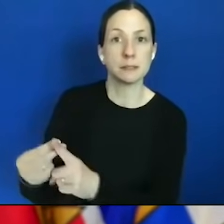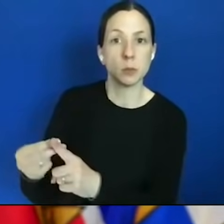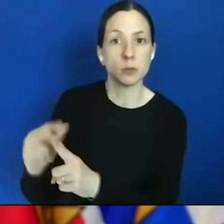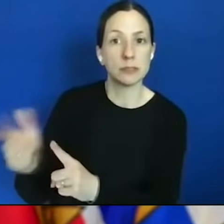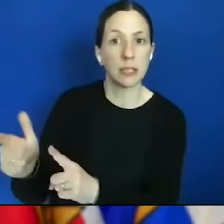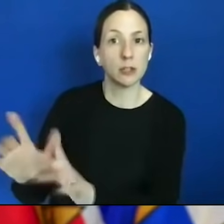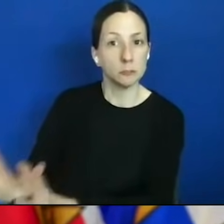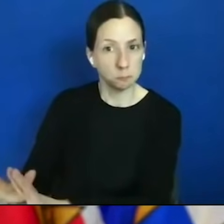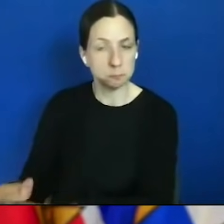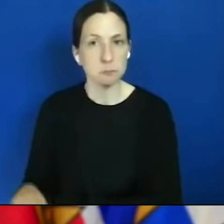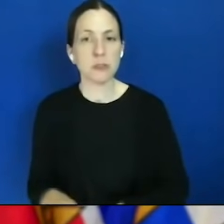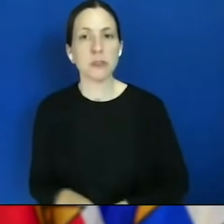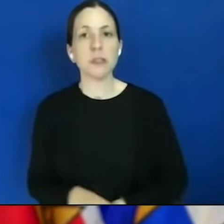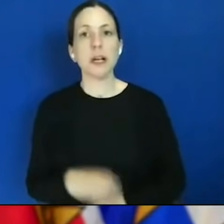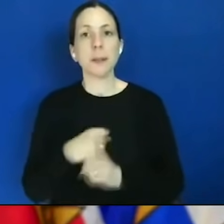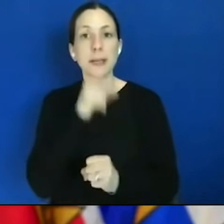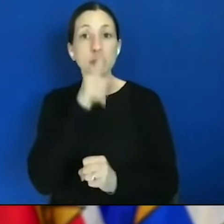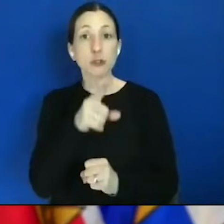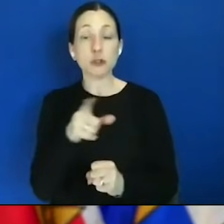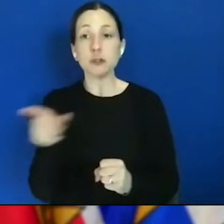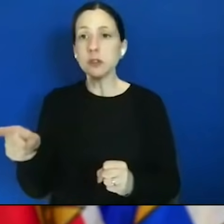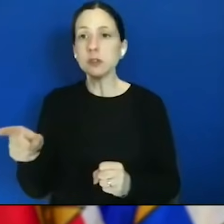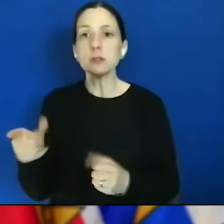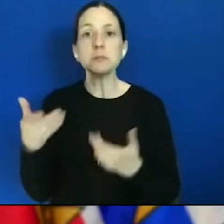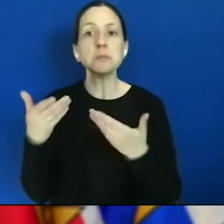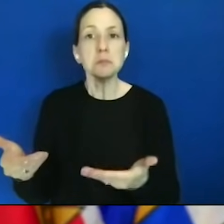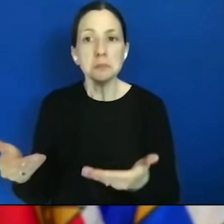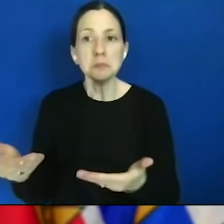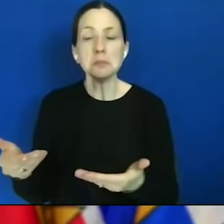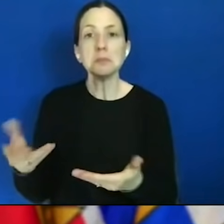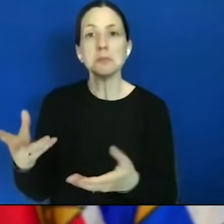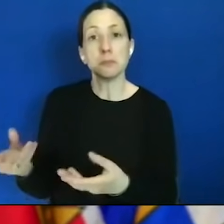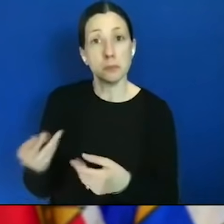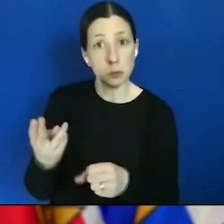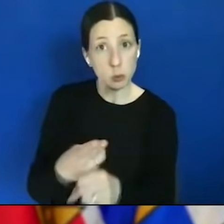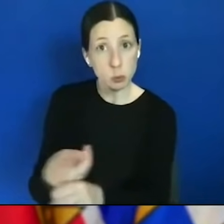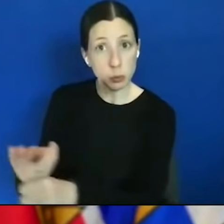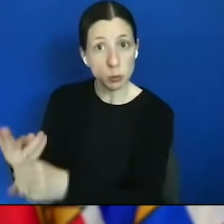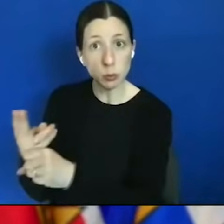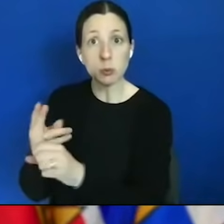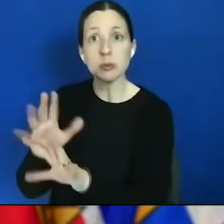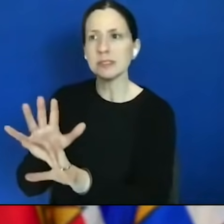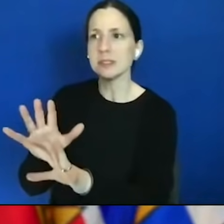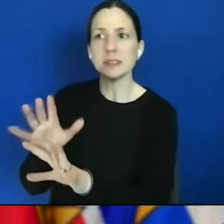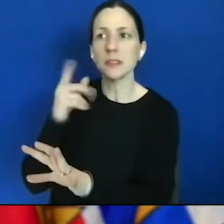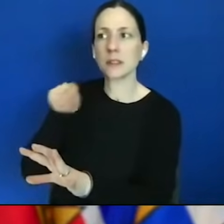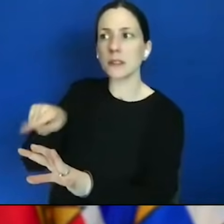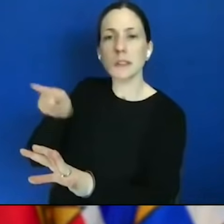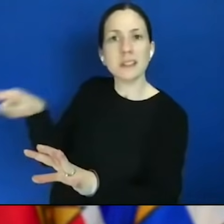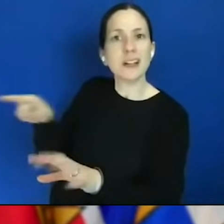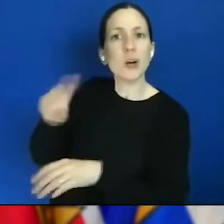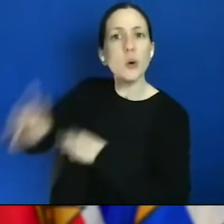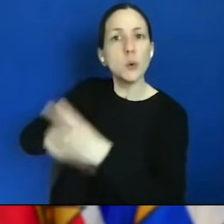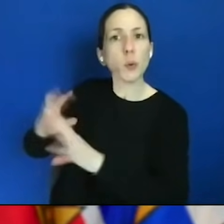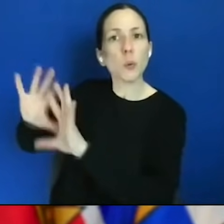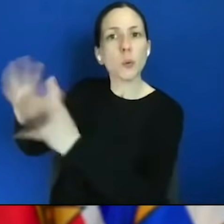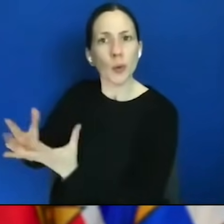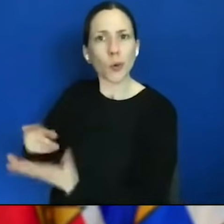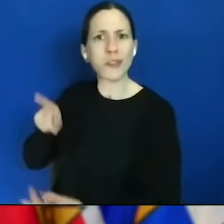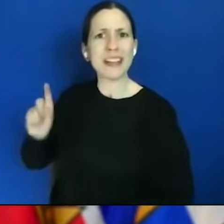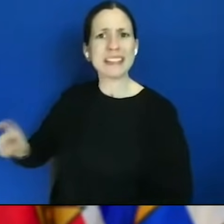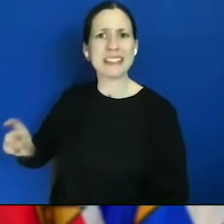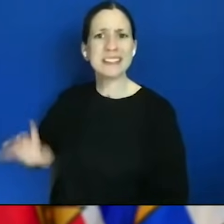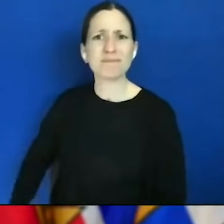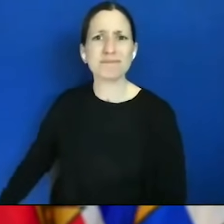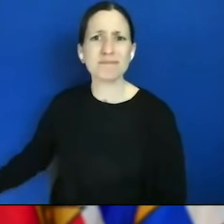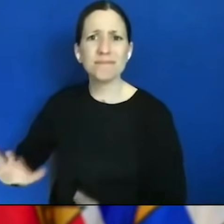came, and to make sure we were not unnecessarily taking additional vaccines out of the global supply when it was needed